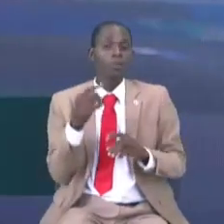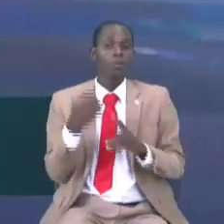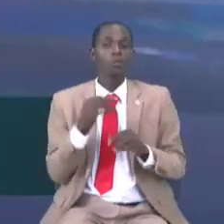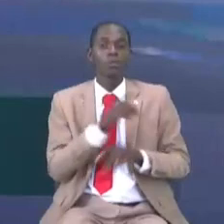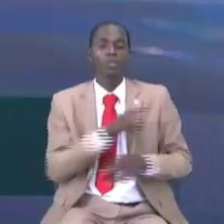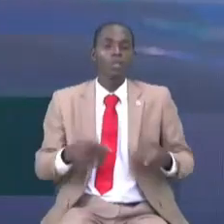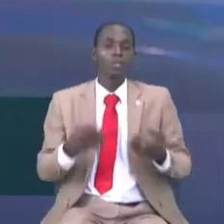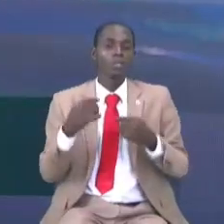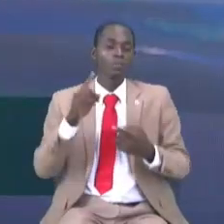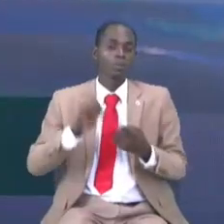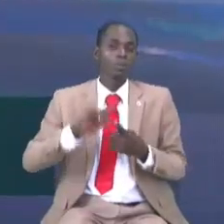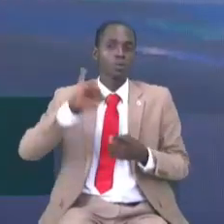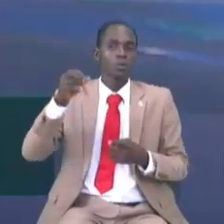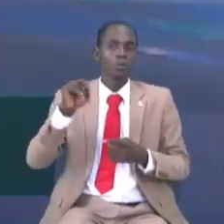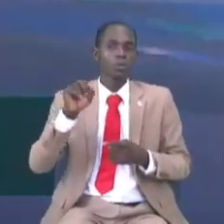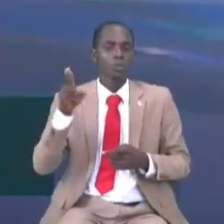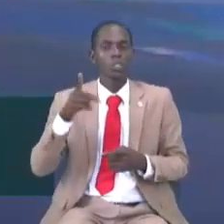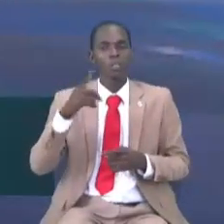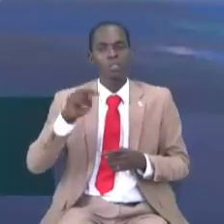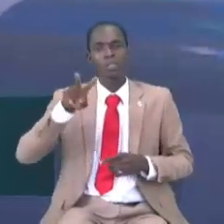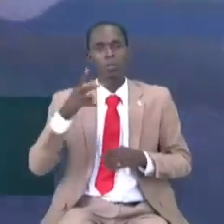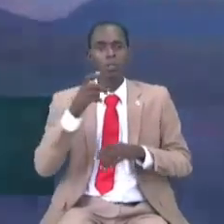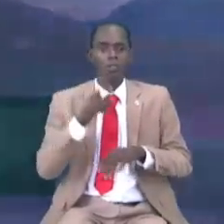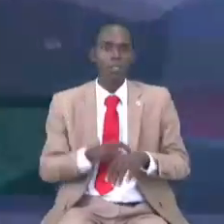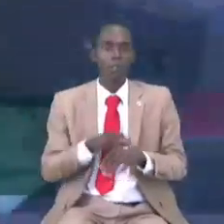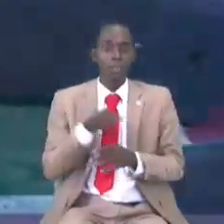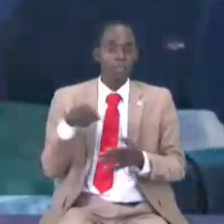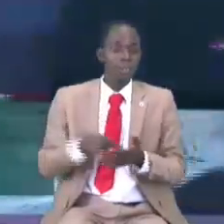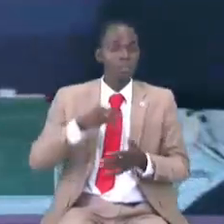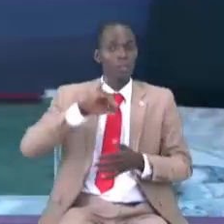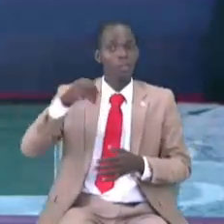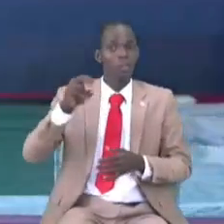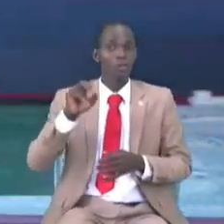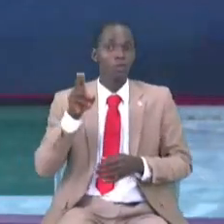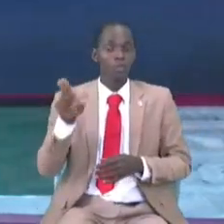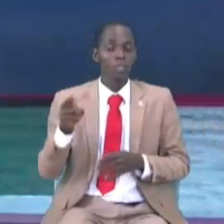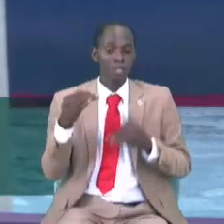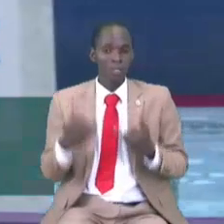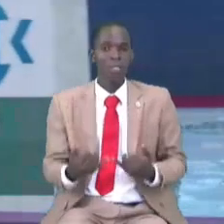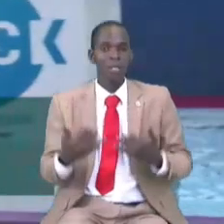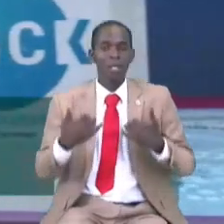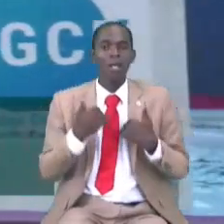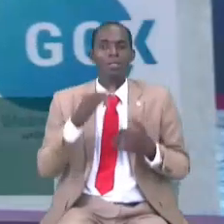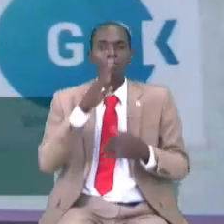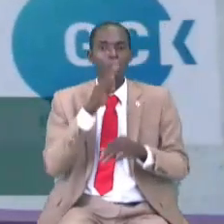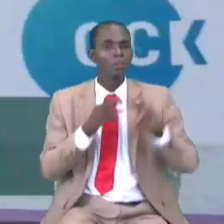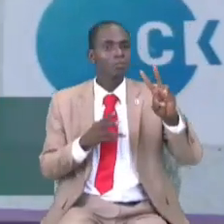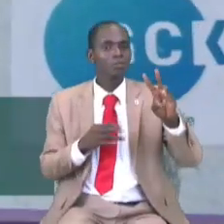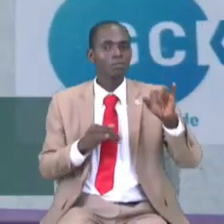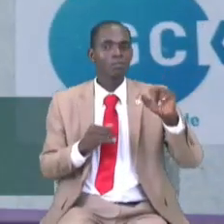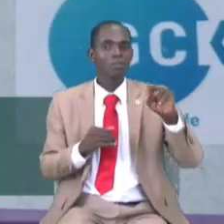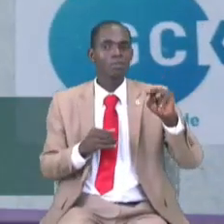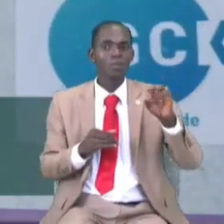Jonah now, he had been winnowed. What does that mean? Well, you take the seed and then